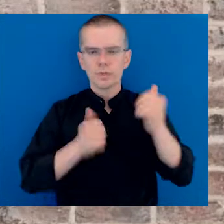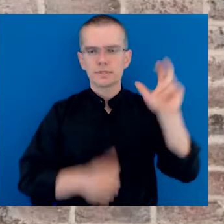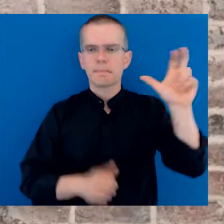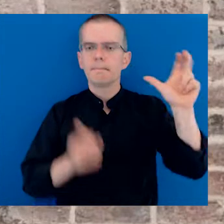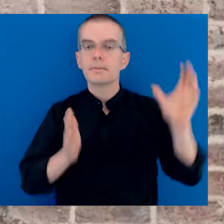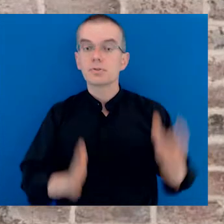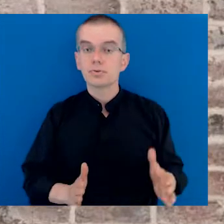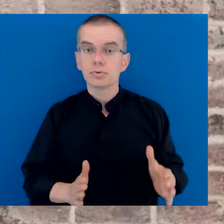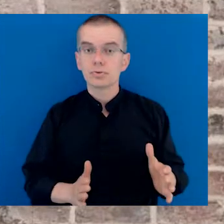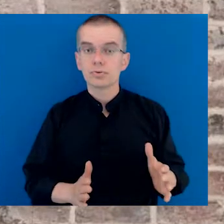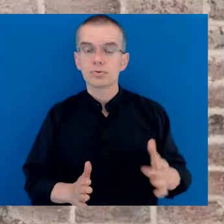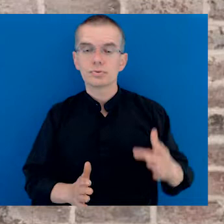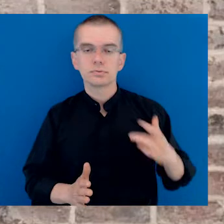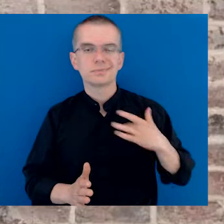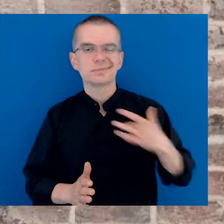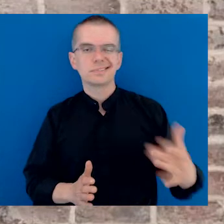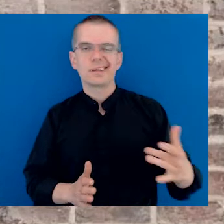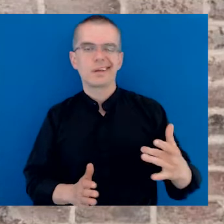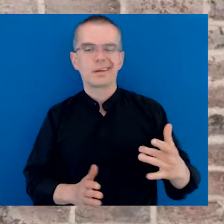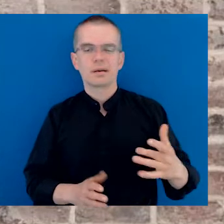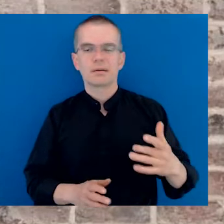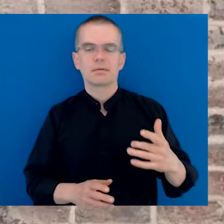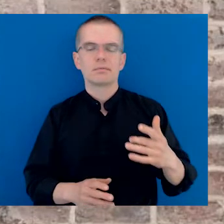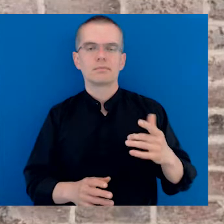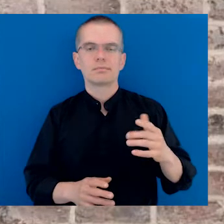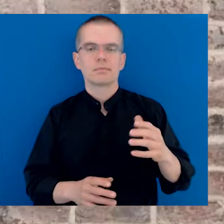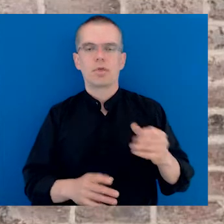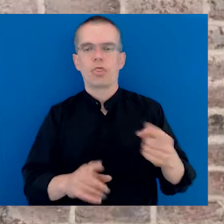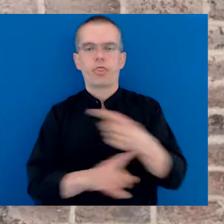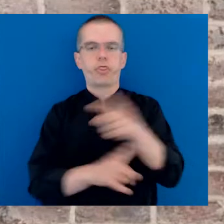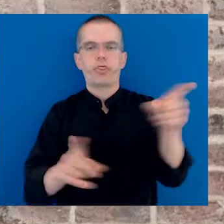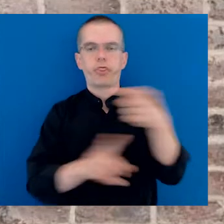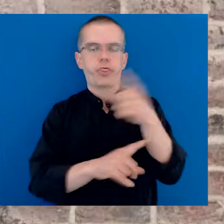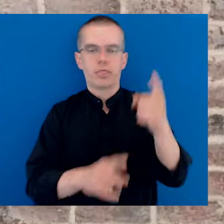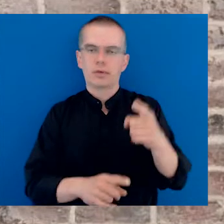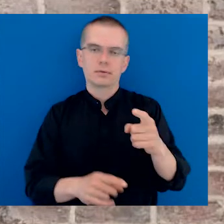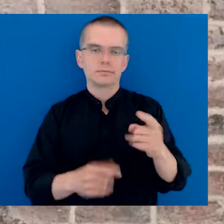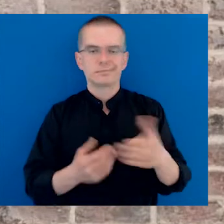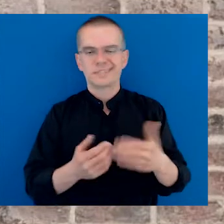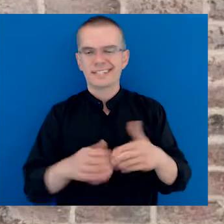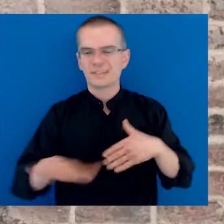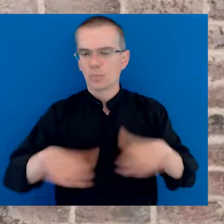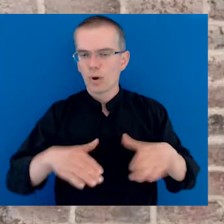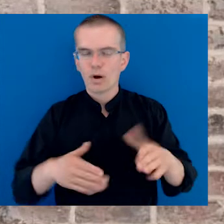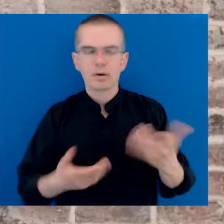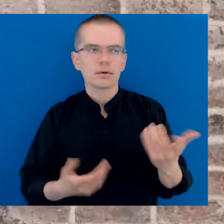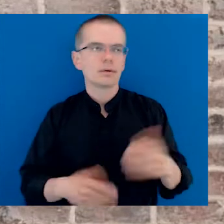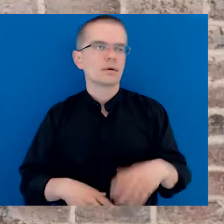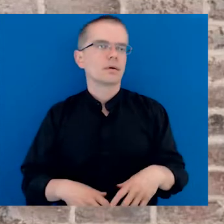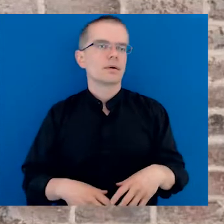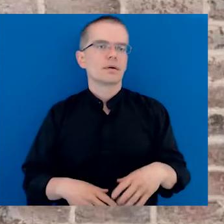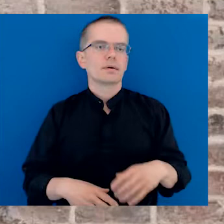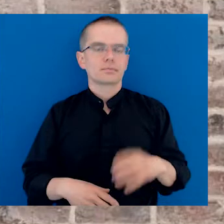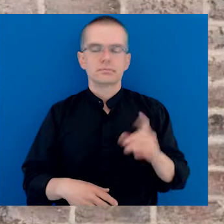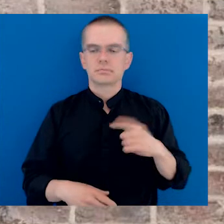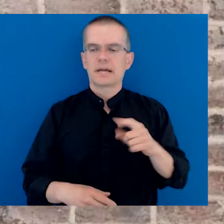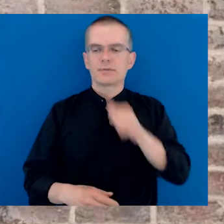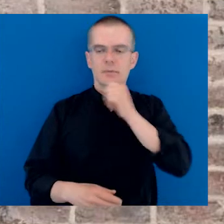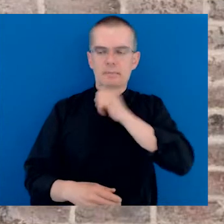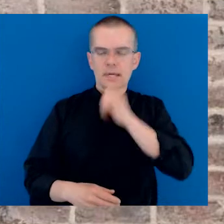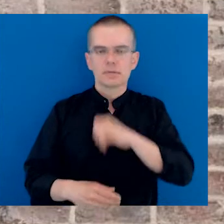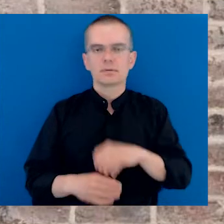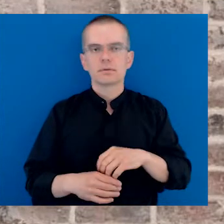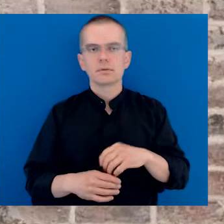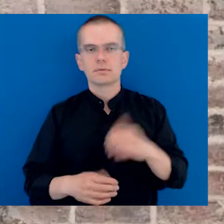pitchers are likely to walk you if you wait them out, if you're patient, and which are